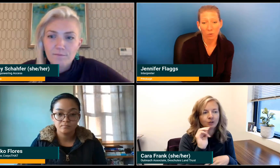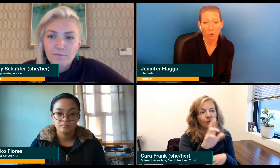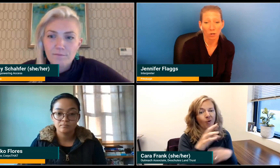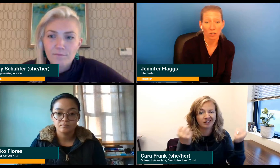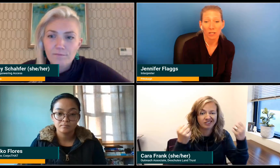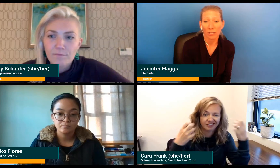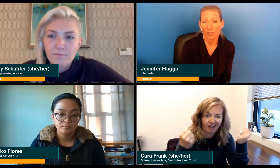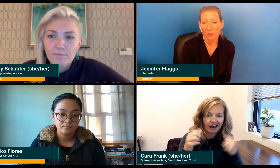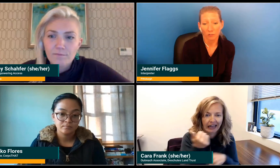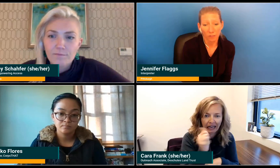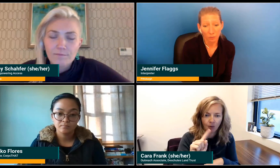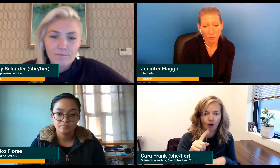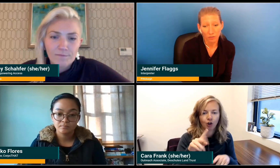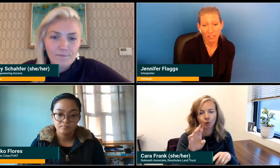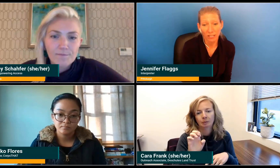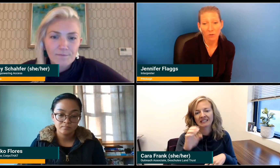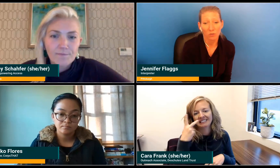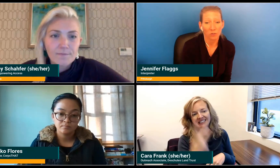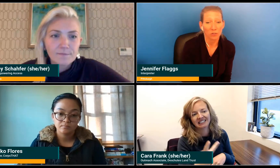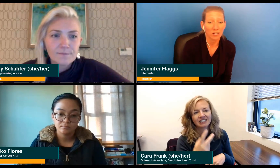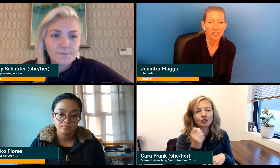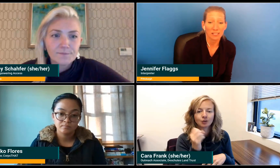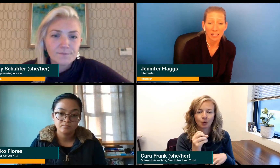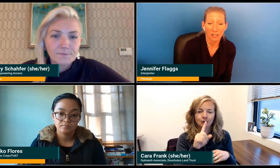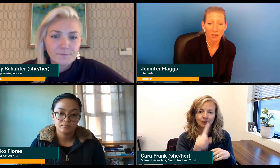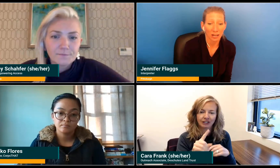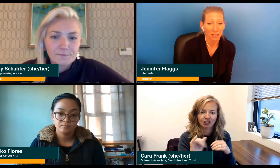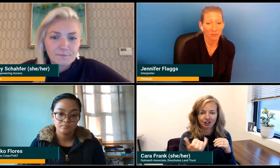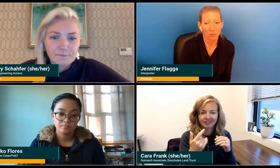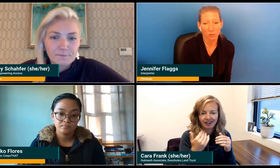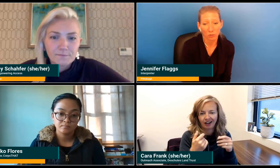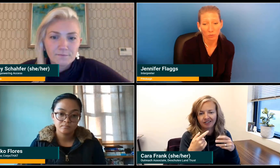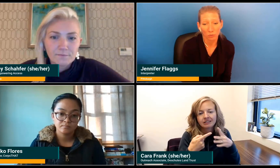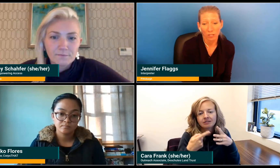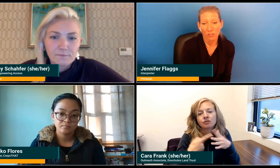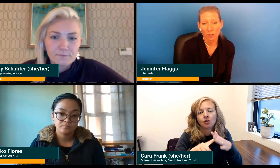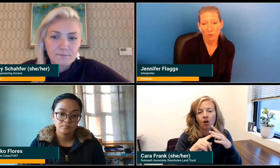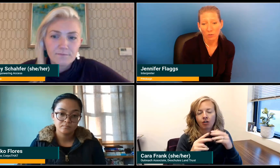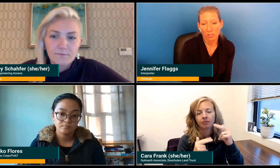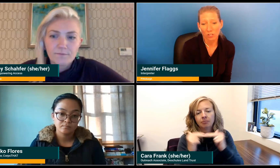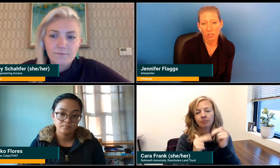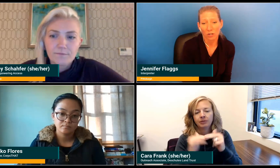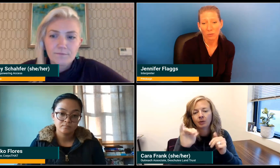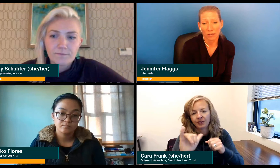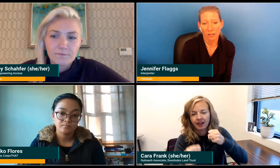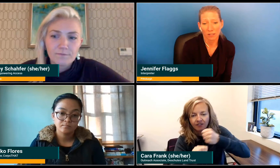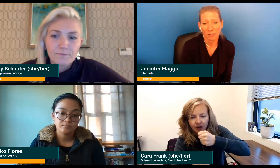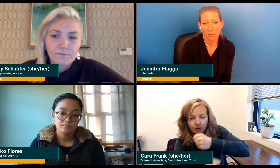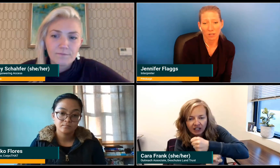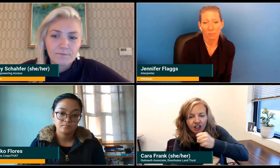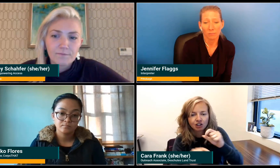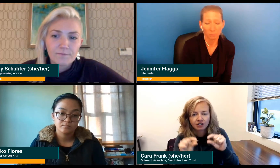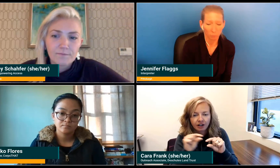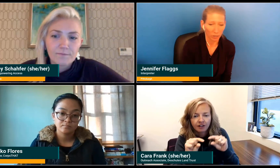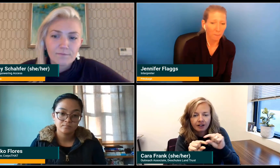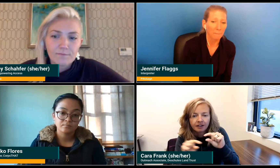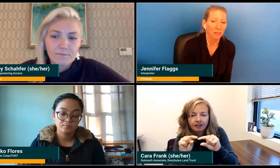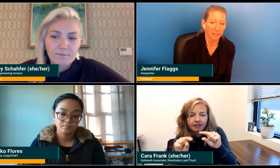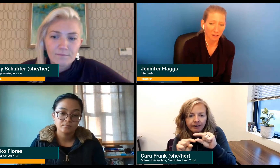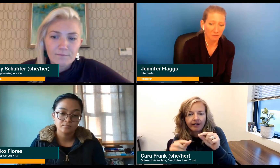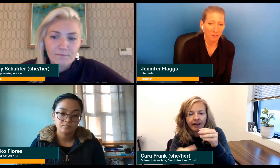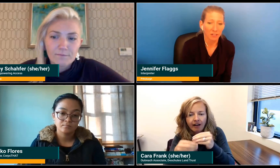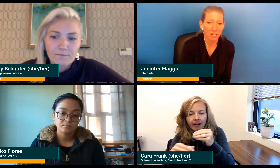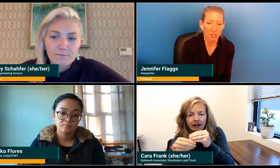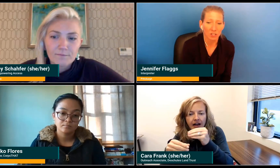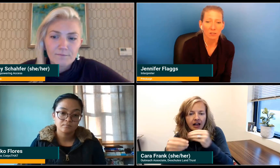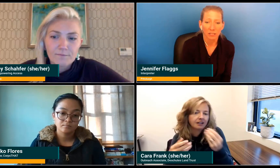website or in their films or videos, or there's not signing on any of their YouTube. So just starting with that as a starting point and building